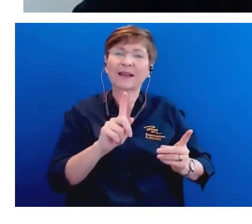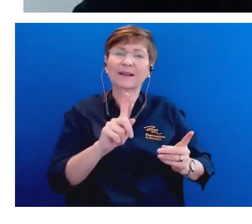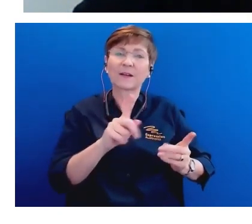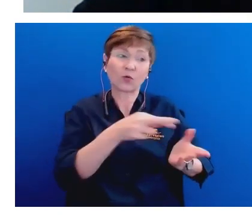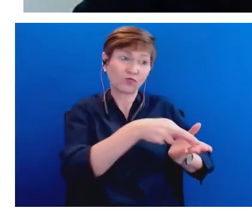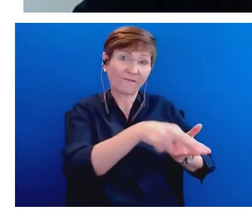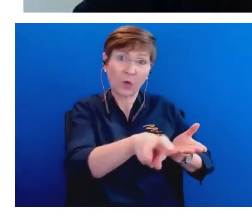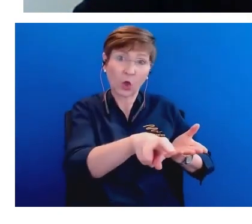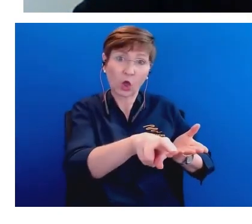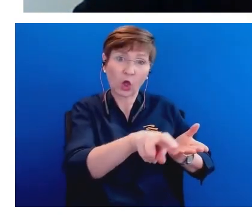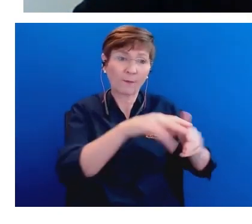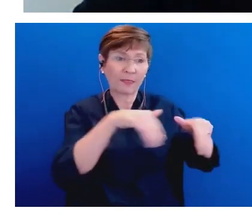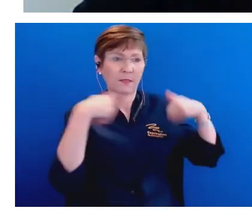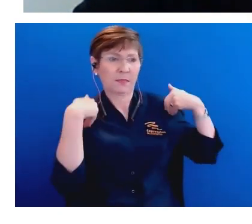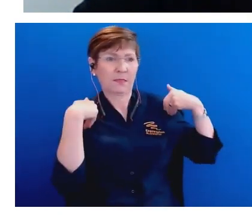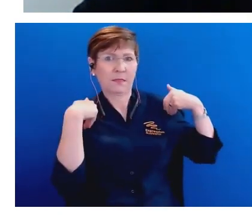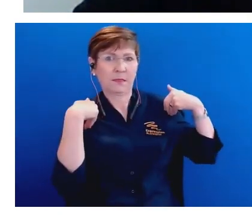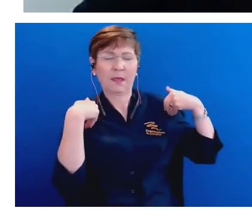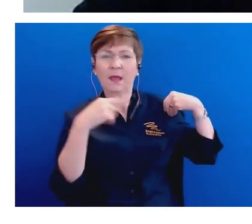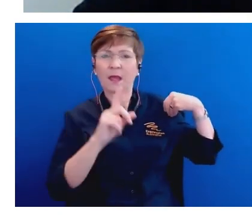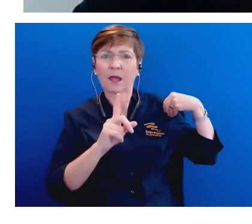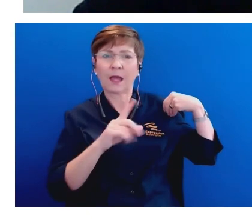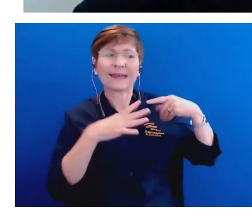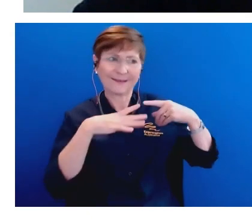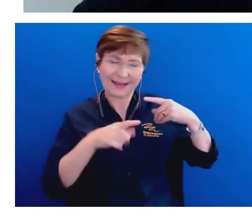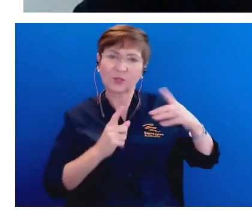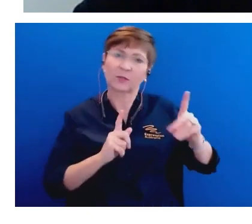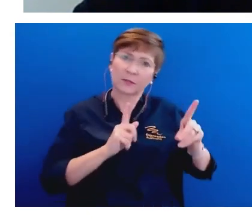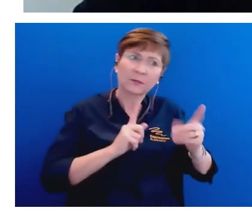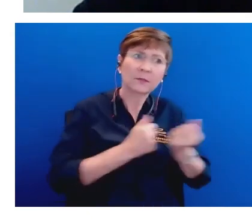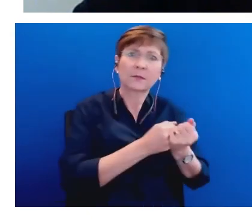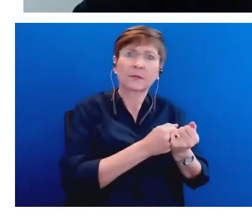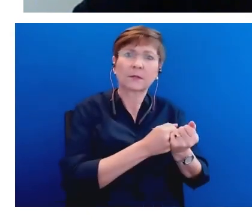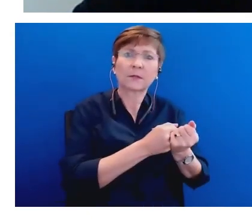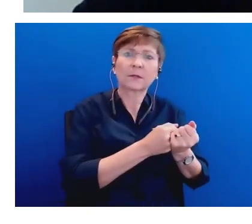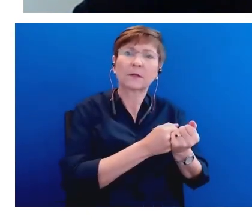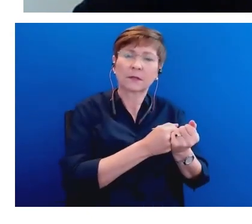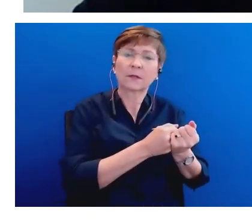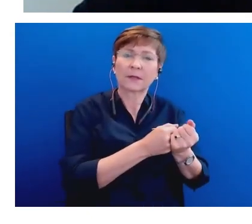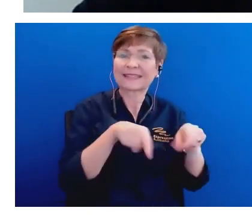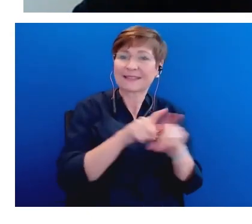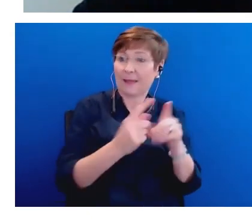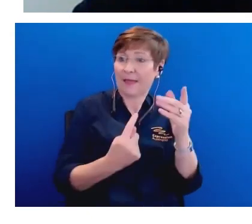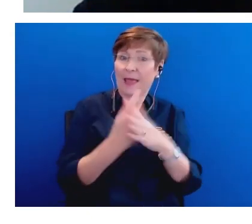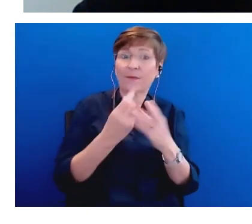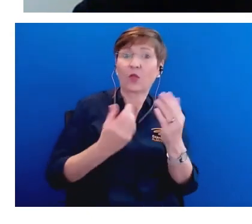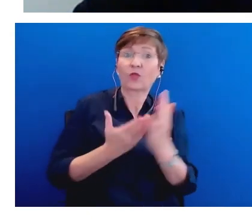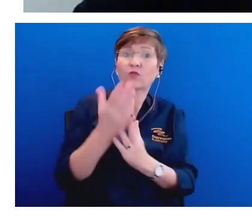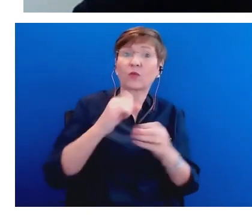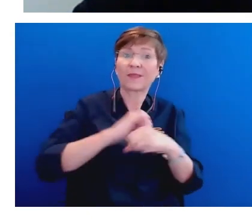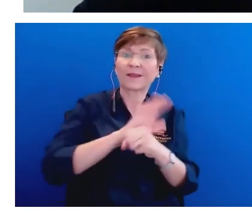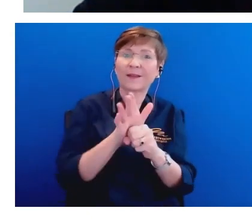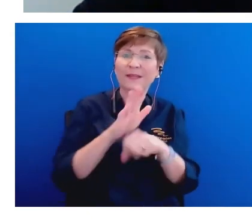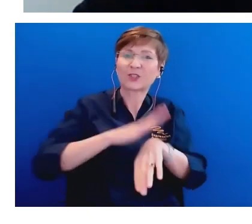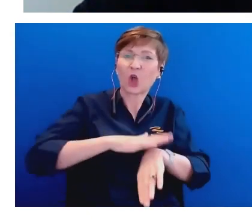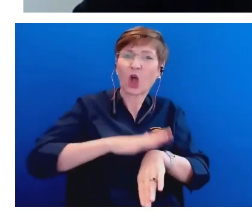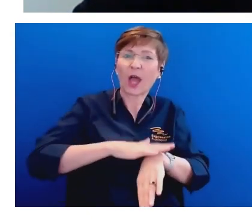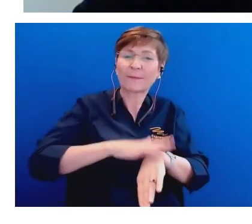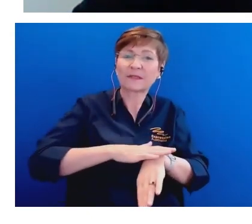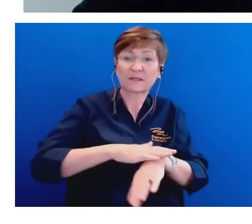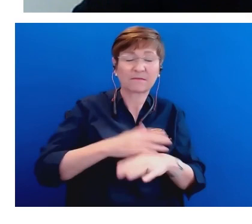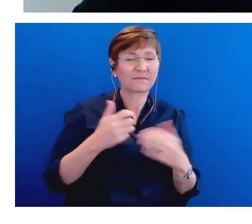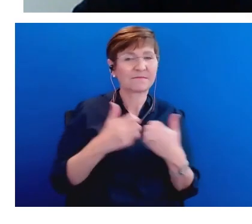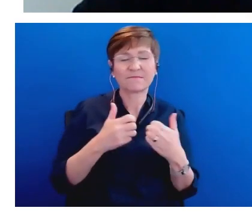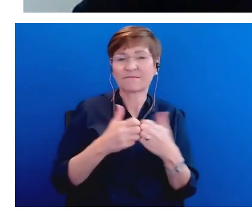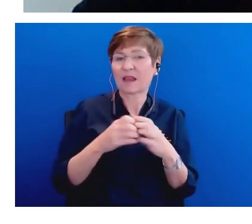adequate resourcing for the advocacy organisations, then obviously, as we're again seeing during the pandemic, just real overload for these